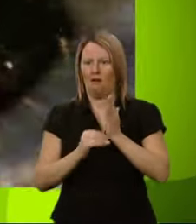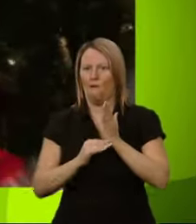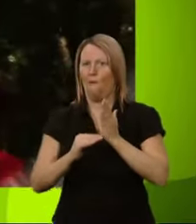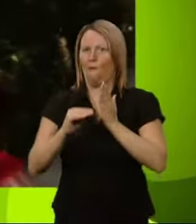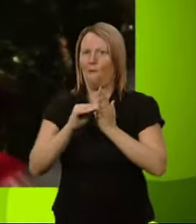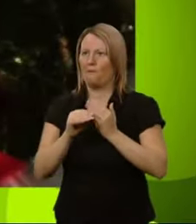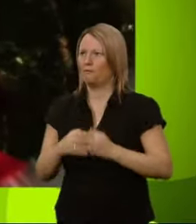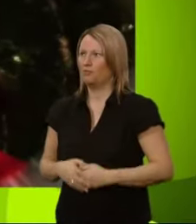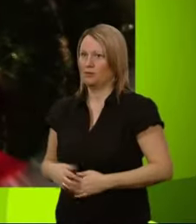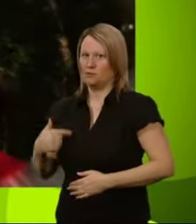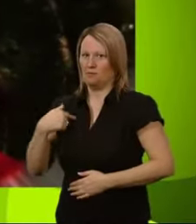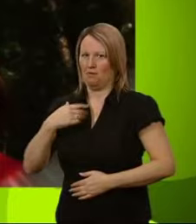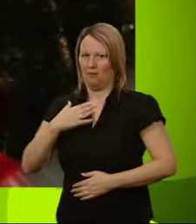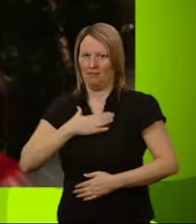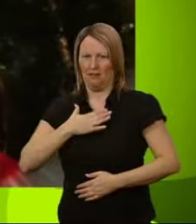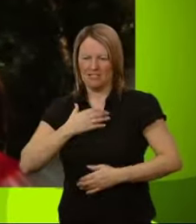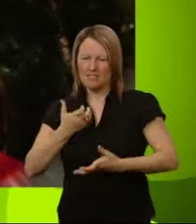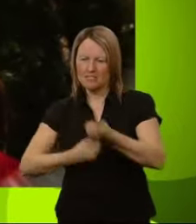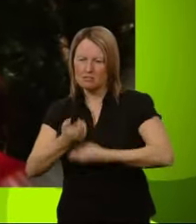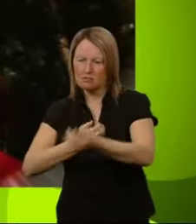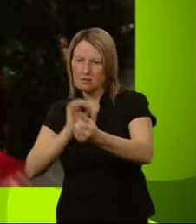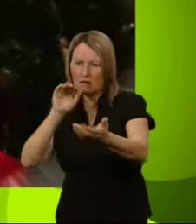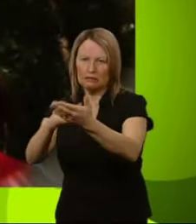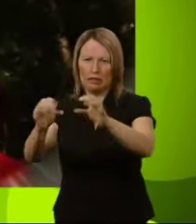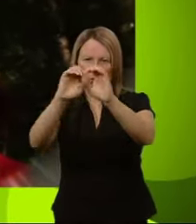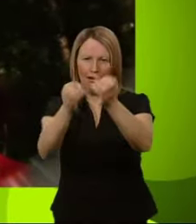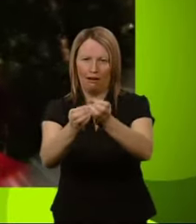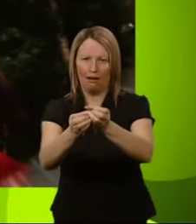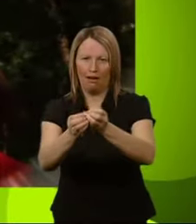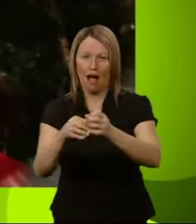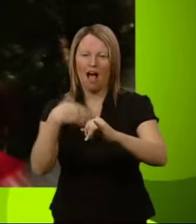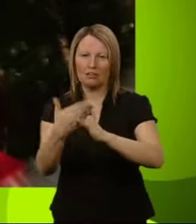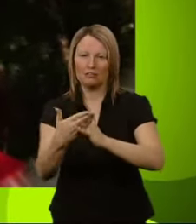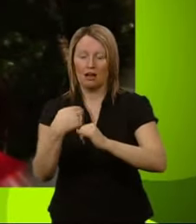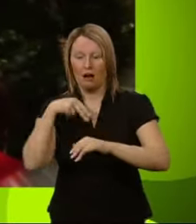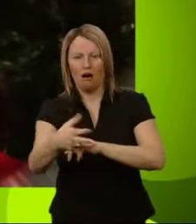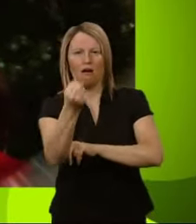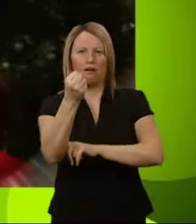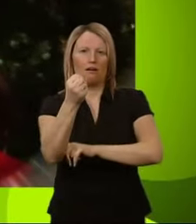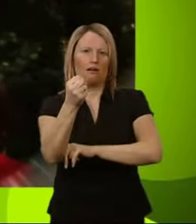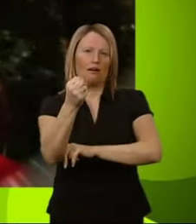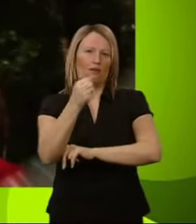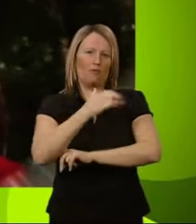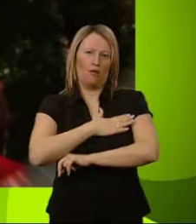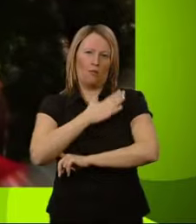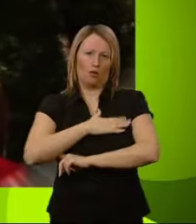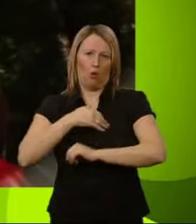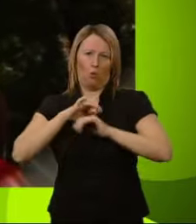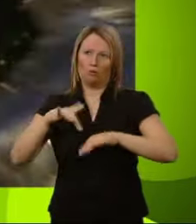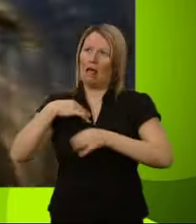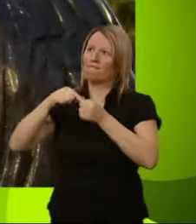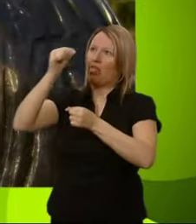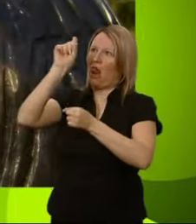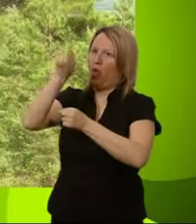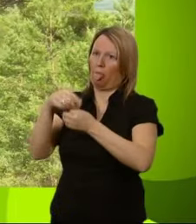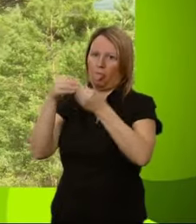I was really determined to get this ring, as at the end I sort of dived for it, because I really, really didn't want to lose a